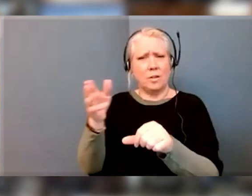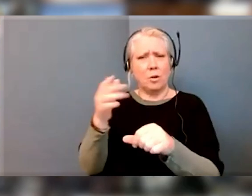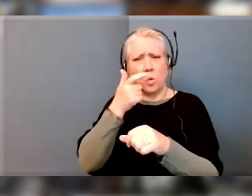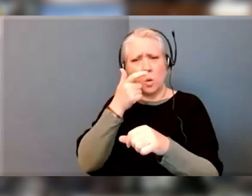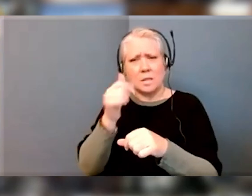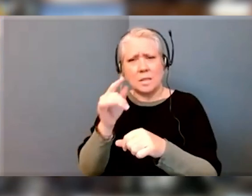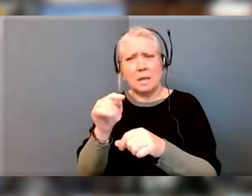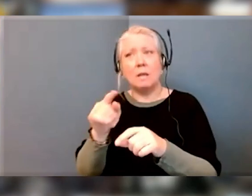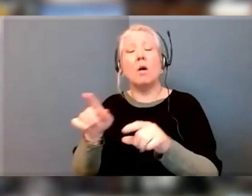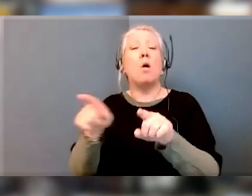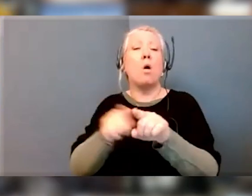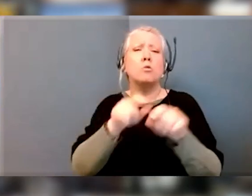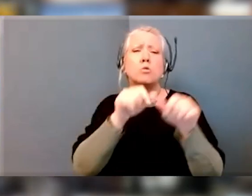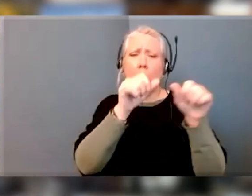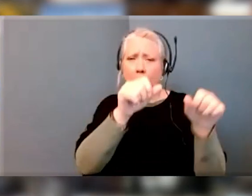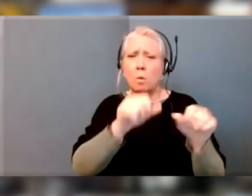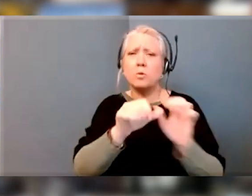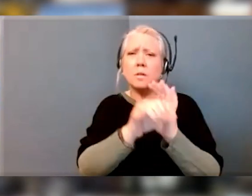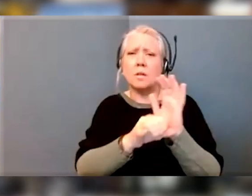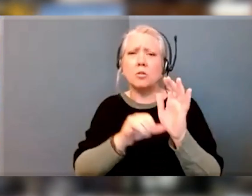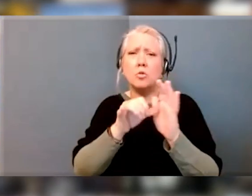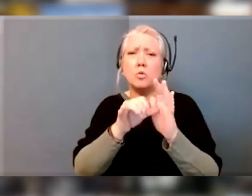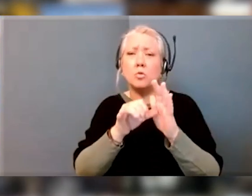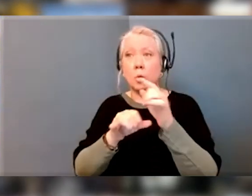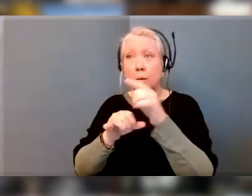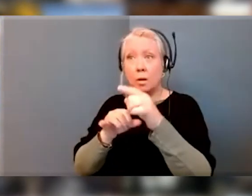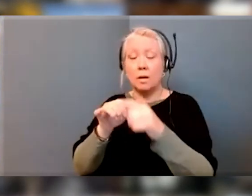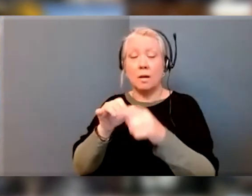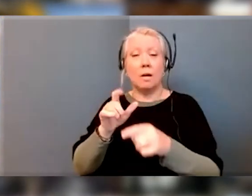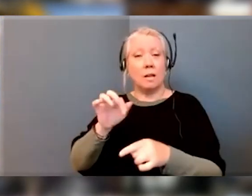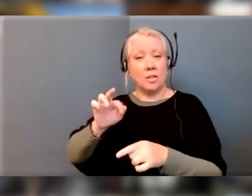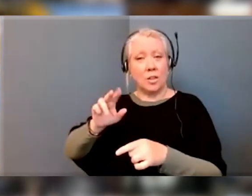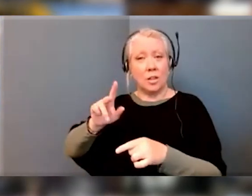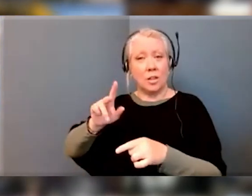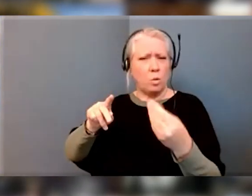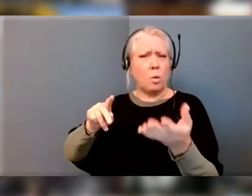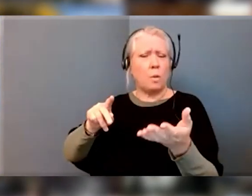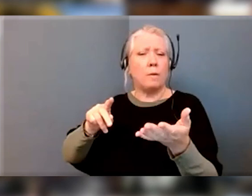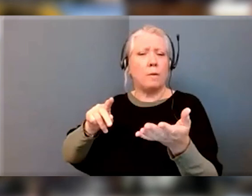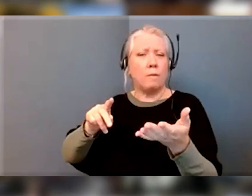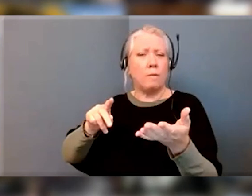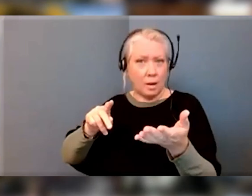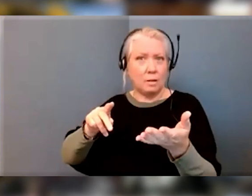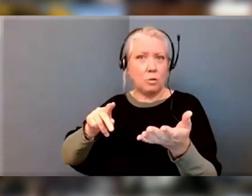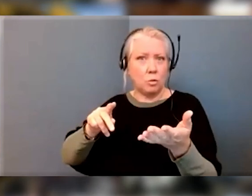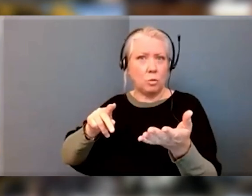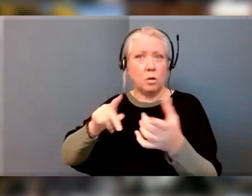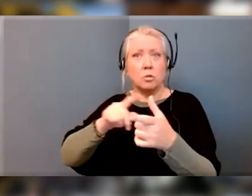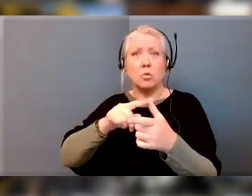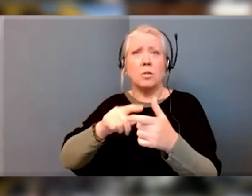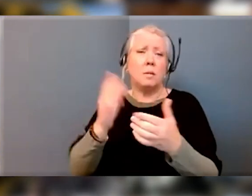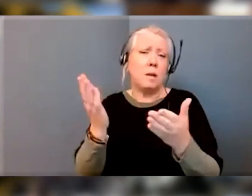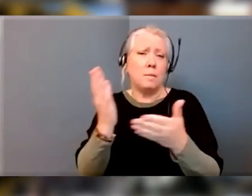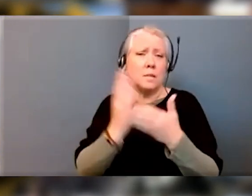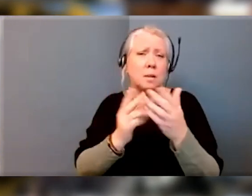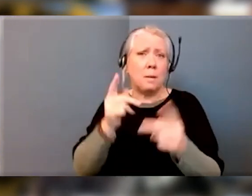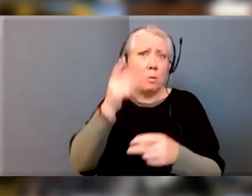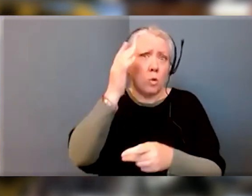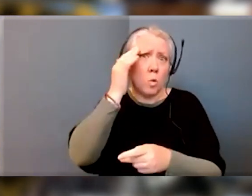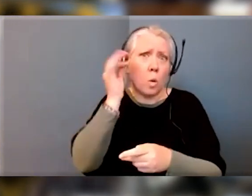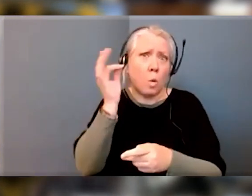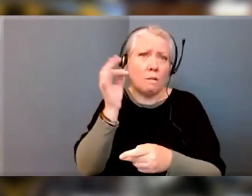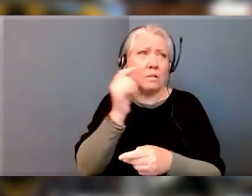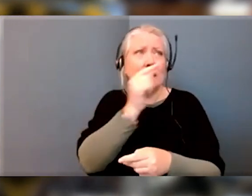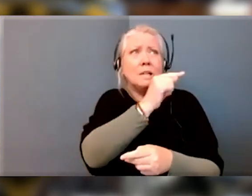YouTube, but we'll provide a link to this presentation. So if there are people you know who were not able to make it this afternoon and would like